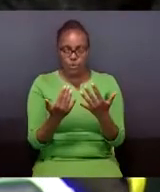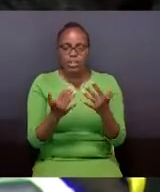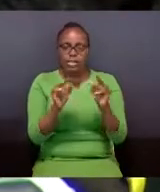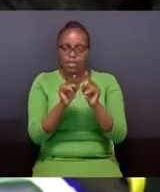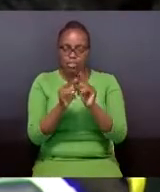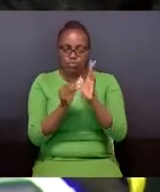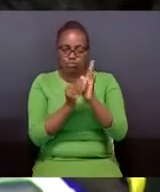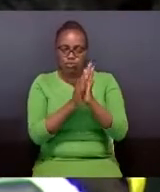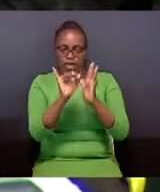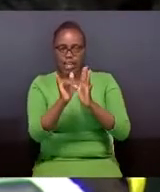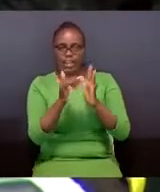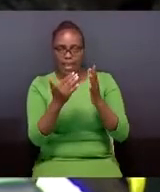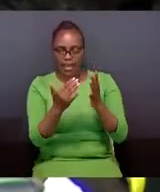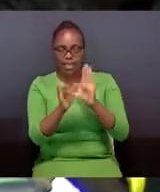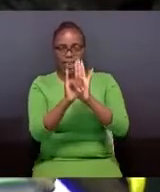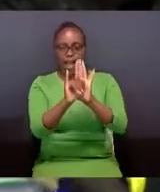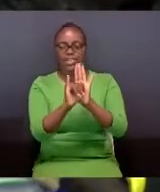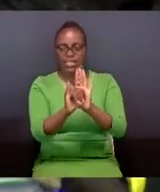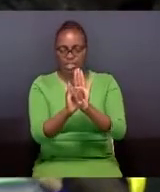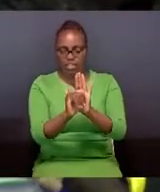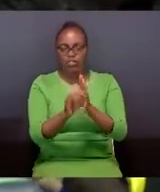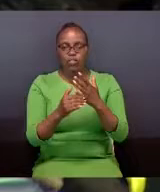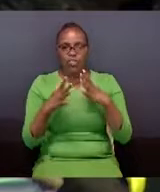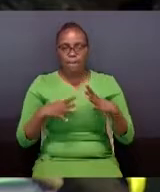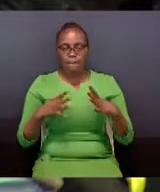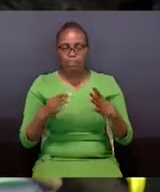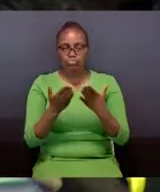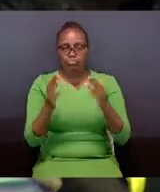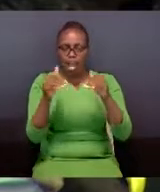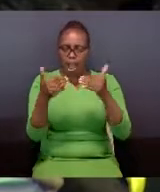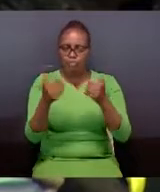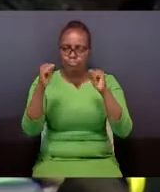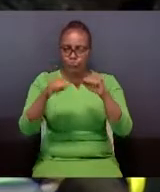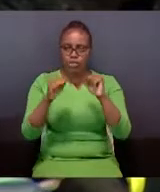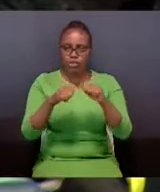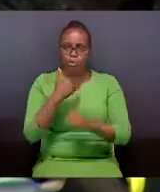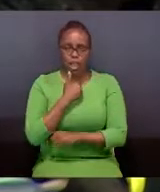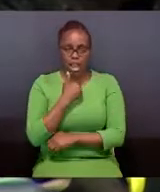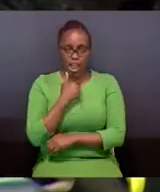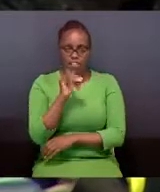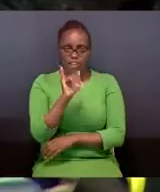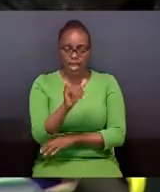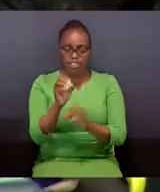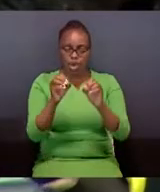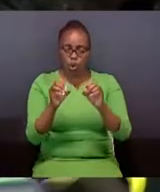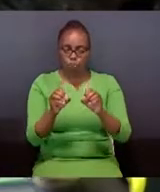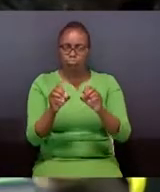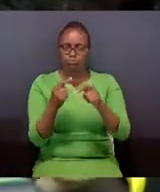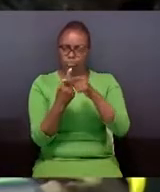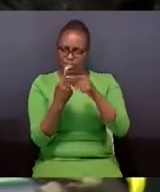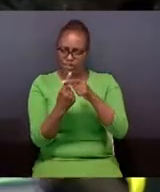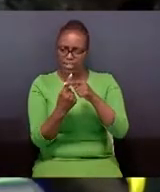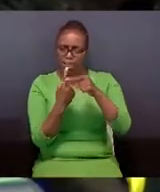how did you insert that in the identity of the population? How can we also have that optimism,